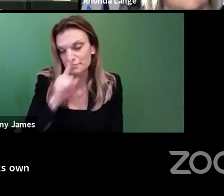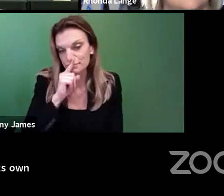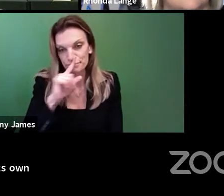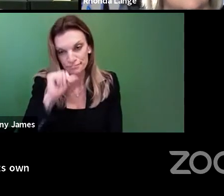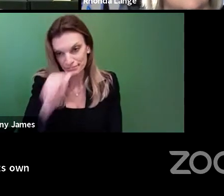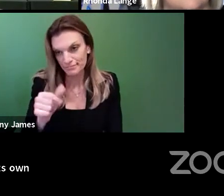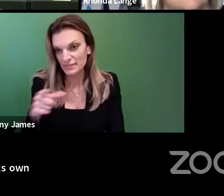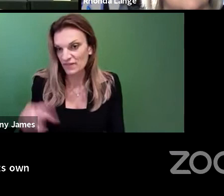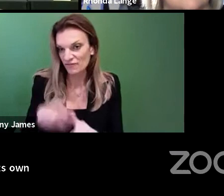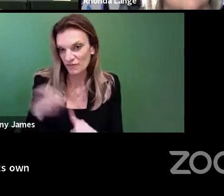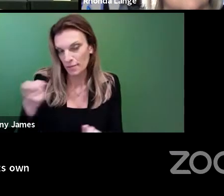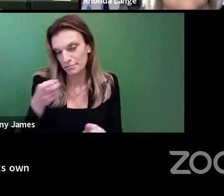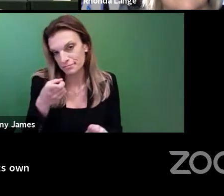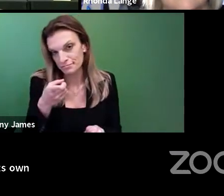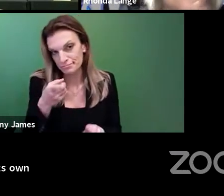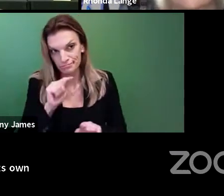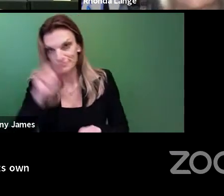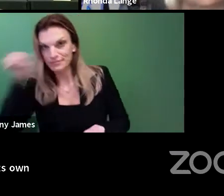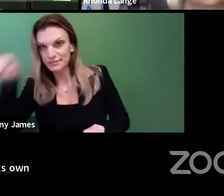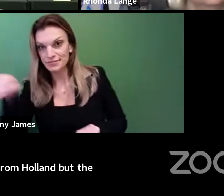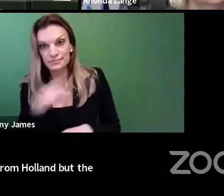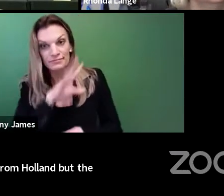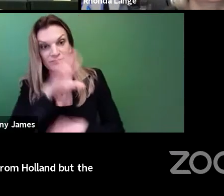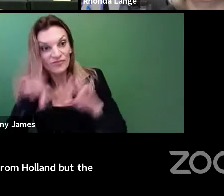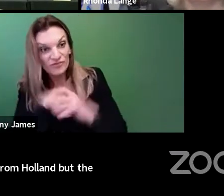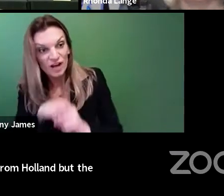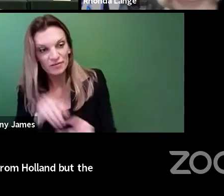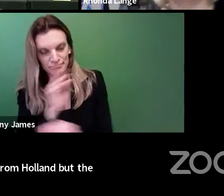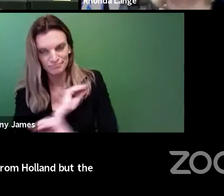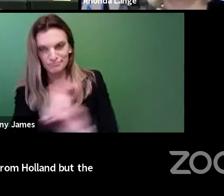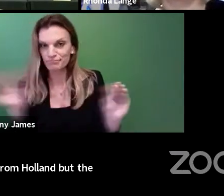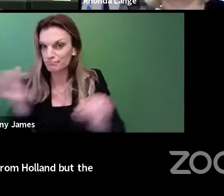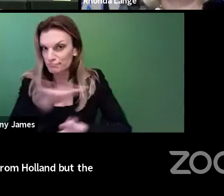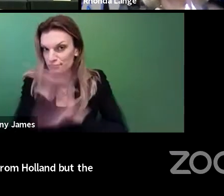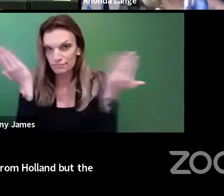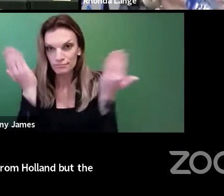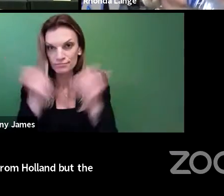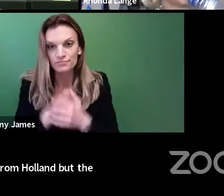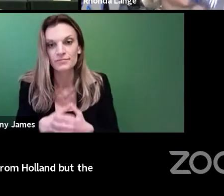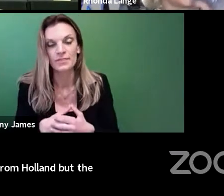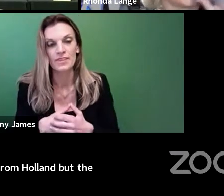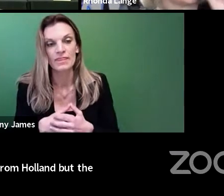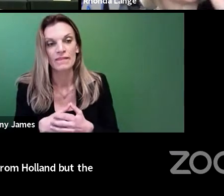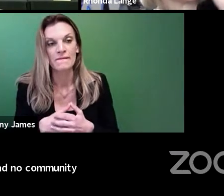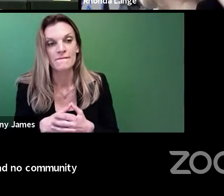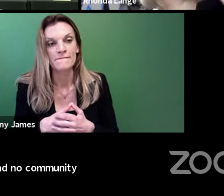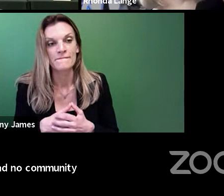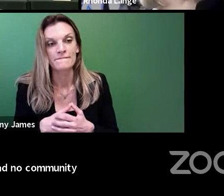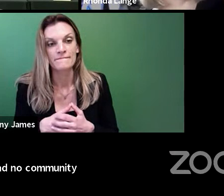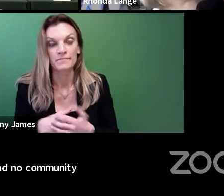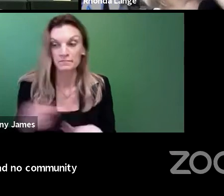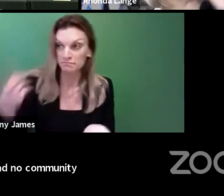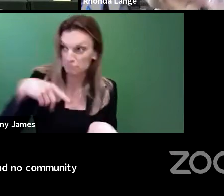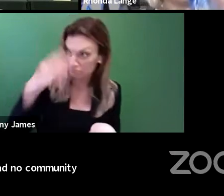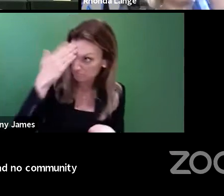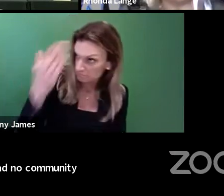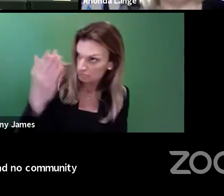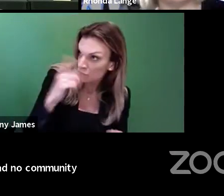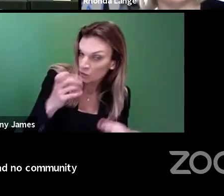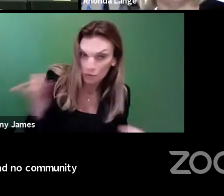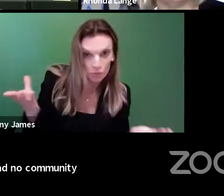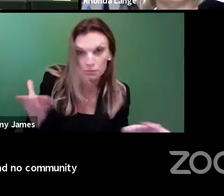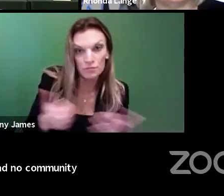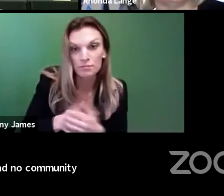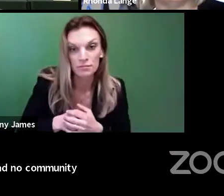Holland. He had no community involvement there. No one in our town knew him, but he beat